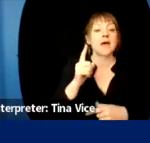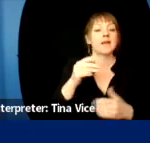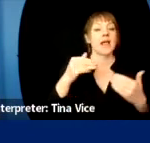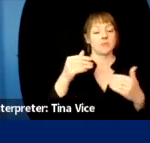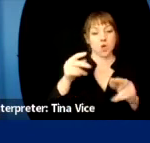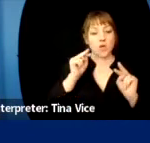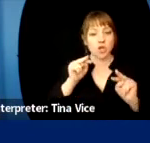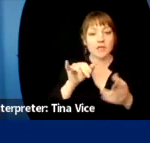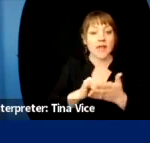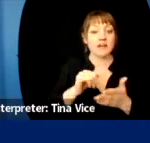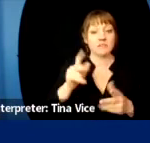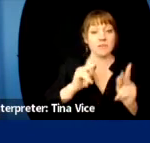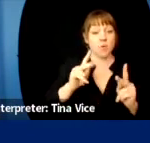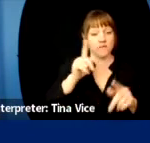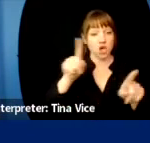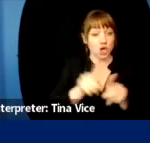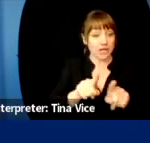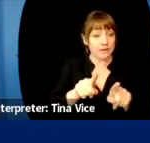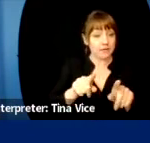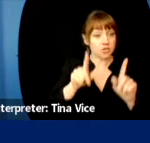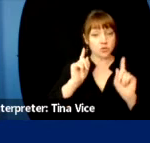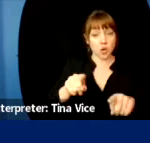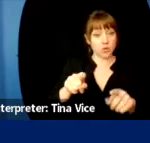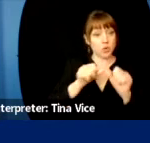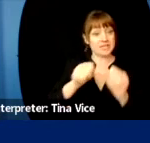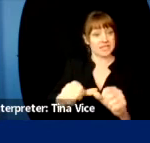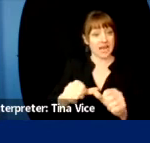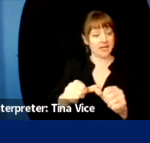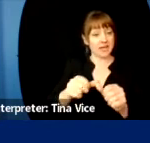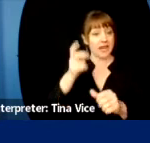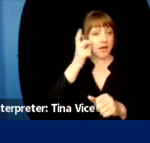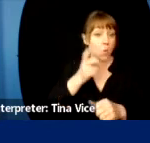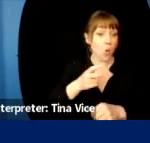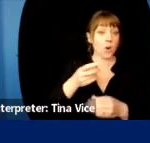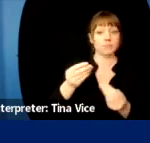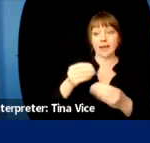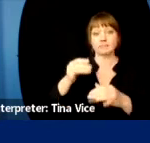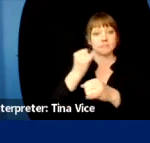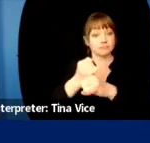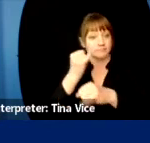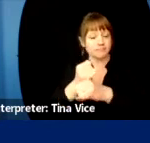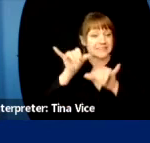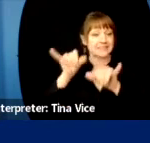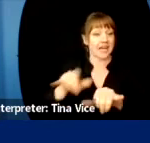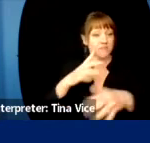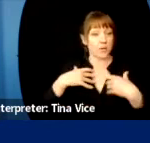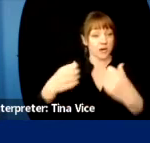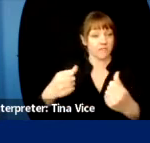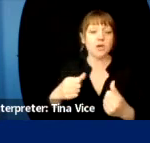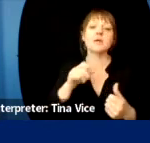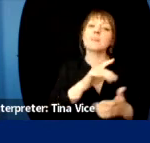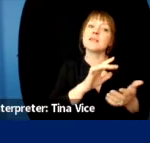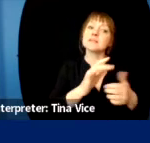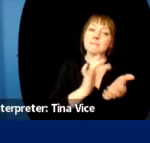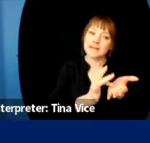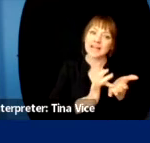not they agree to do an extended residential rehabilitation stay. This medication is incredibly effective. And so that's the #1